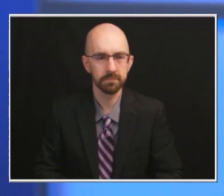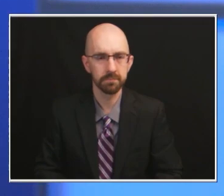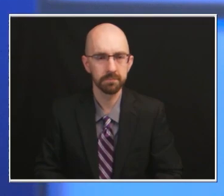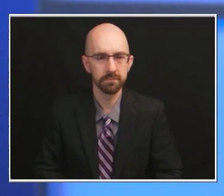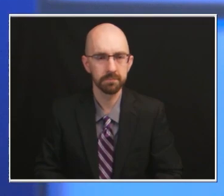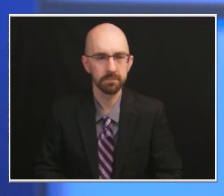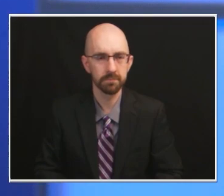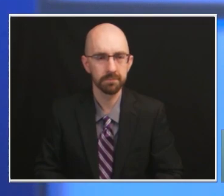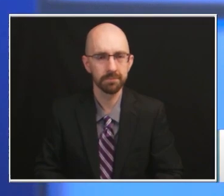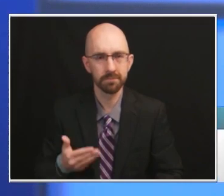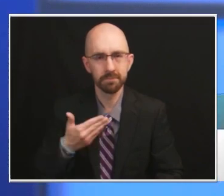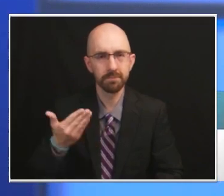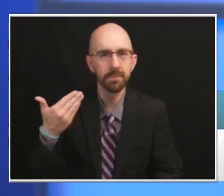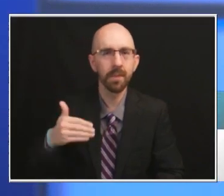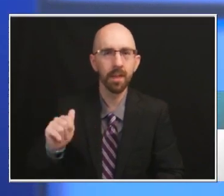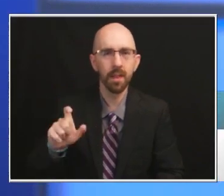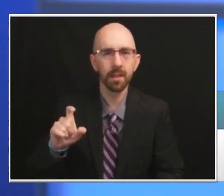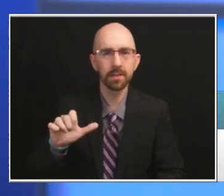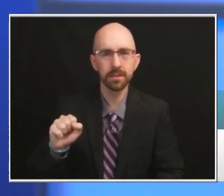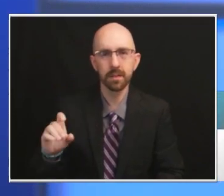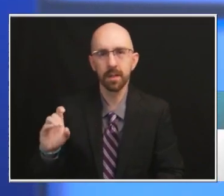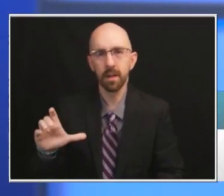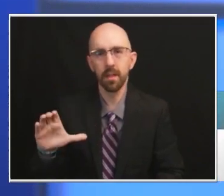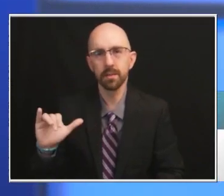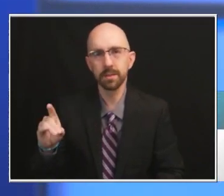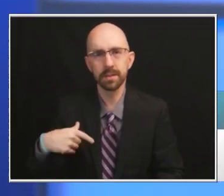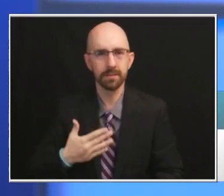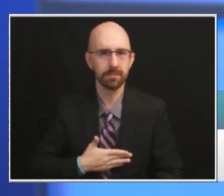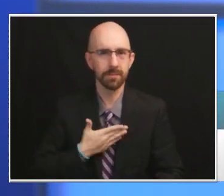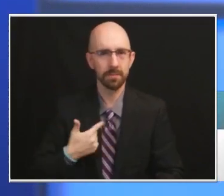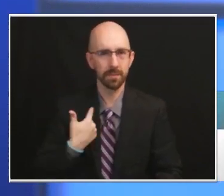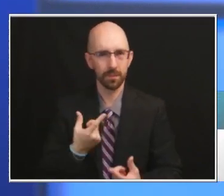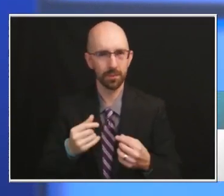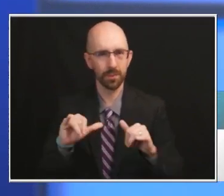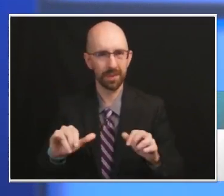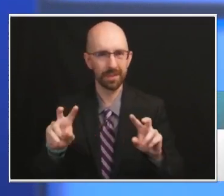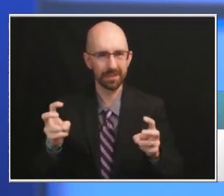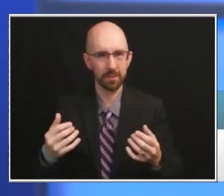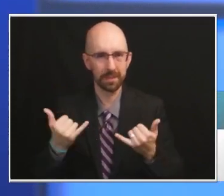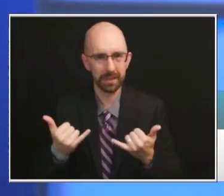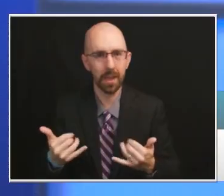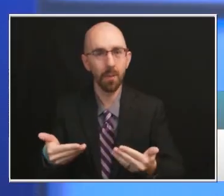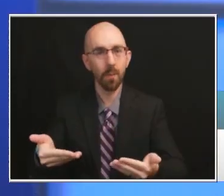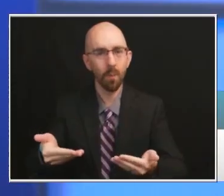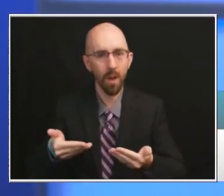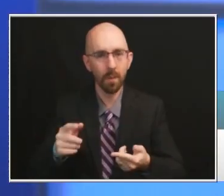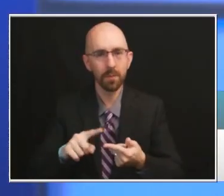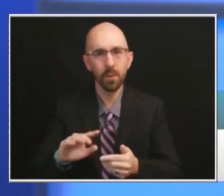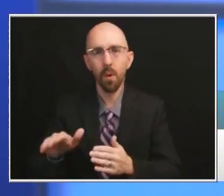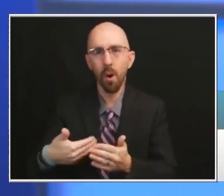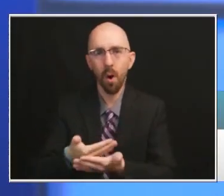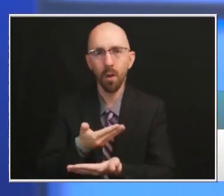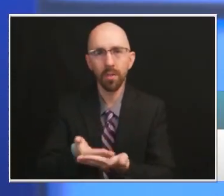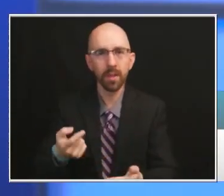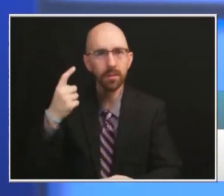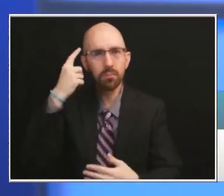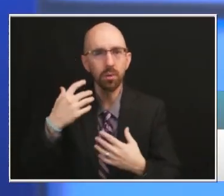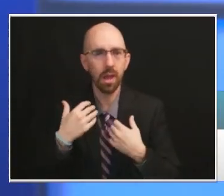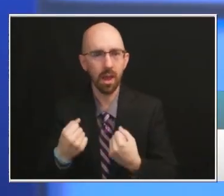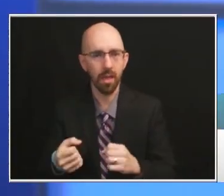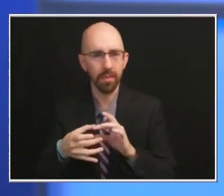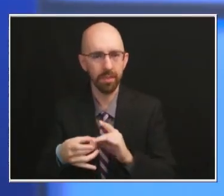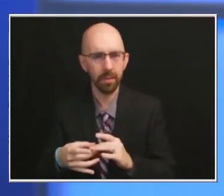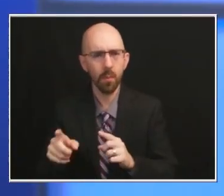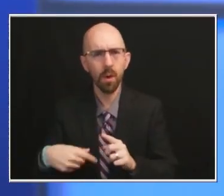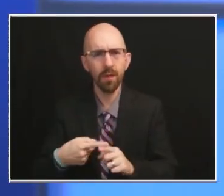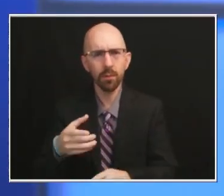Good morning, I'm Alexis Del-Cid. I'm so happy that we're doing this topic today. Welcome to All Things Brain Health. When you hear